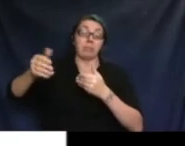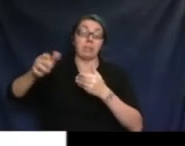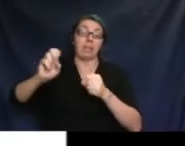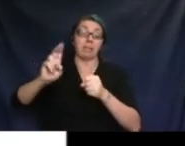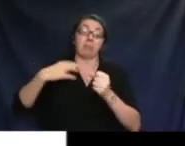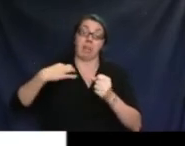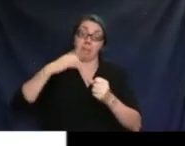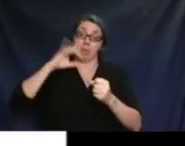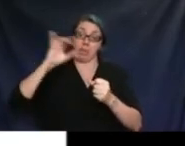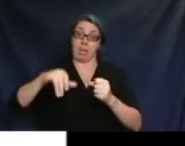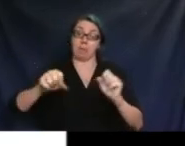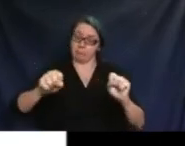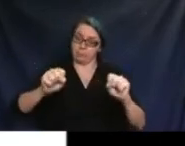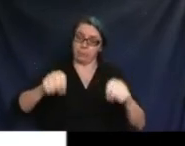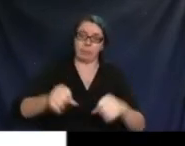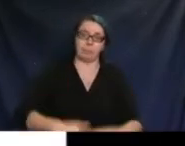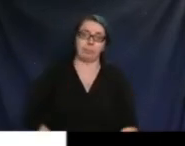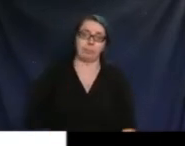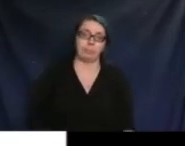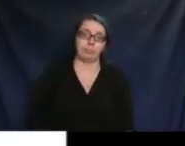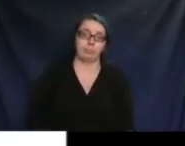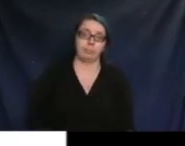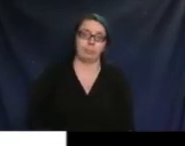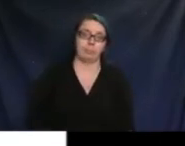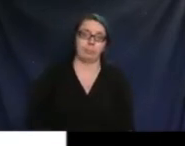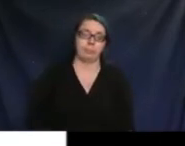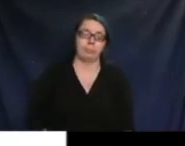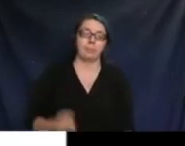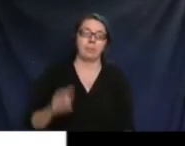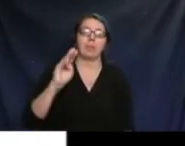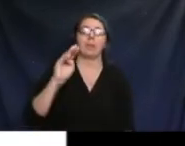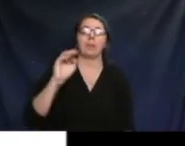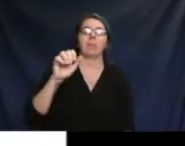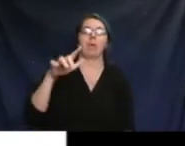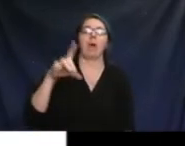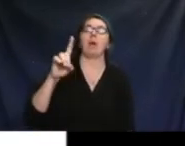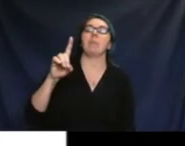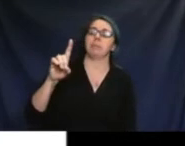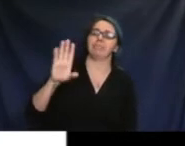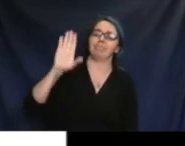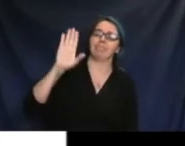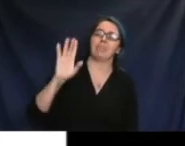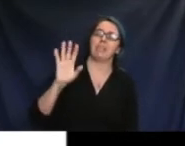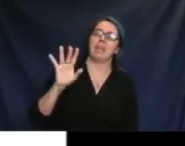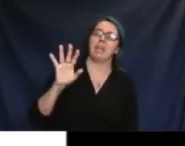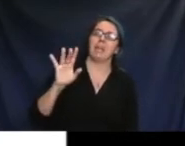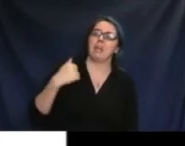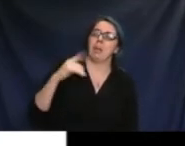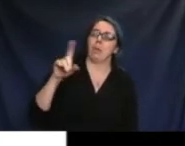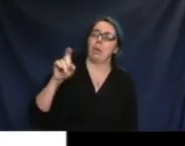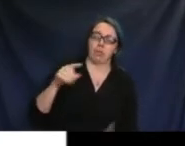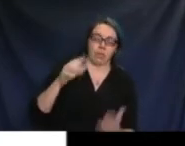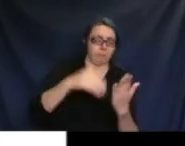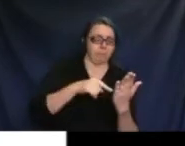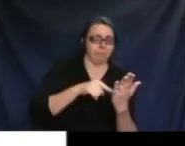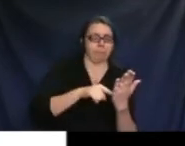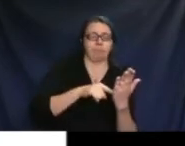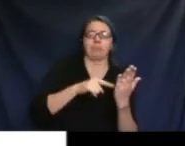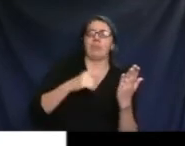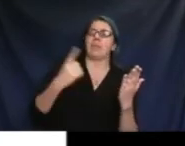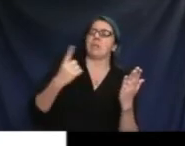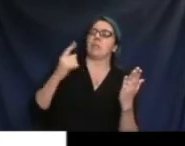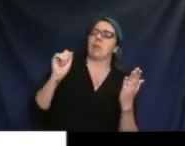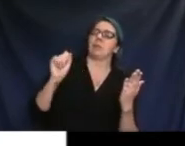Awesome. This is Mohammed again. There's a question here from someone wondering if they